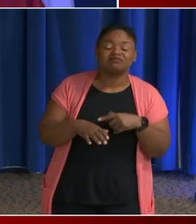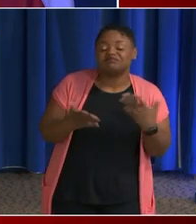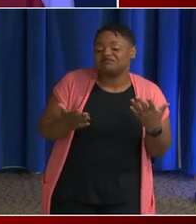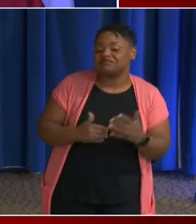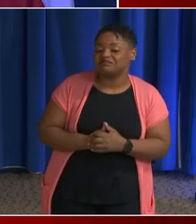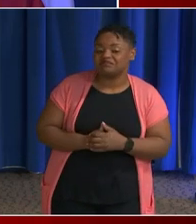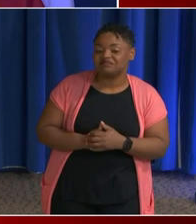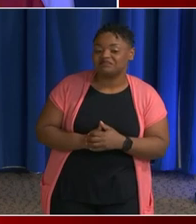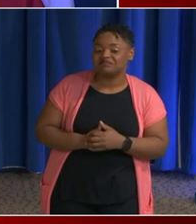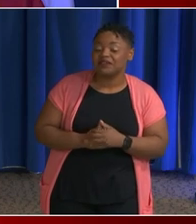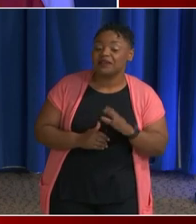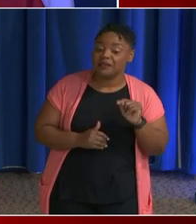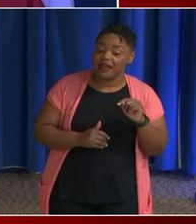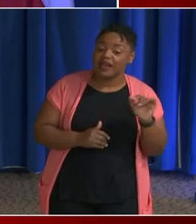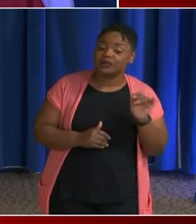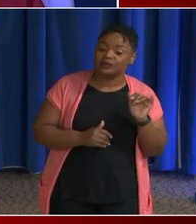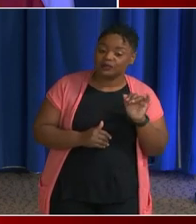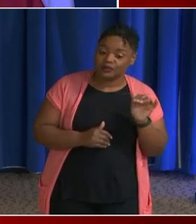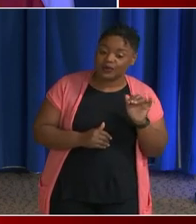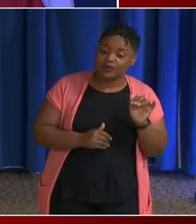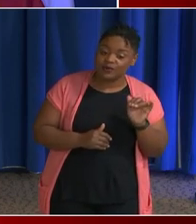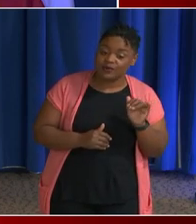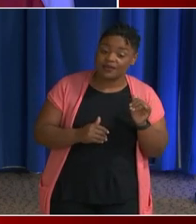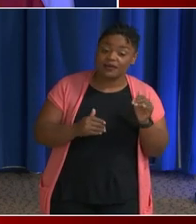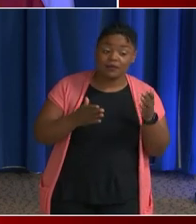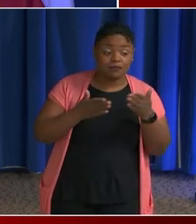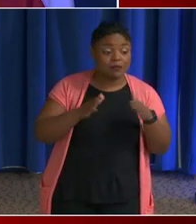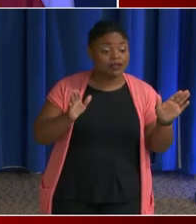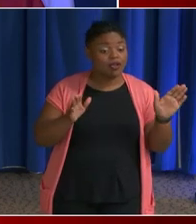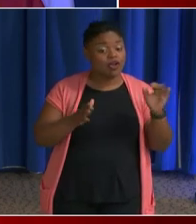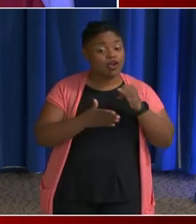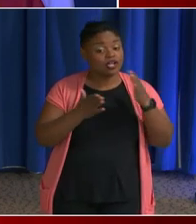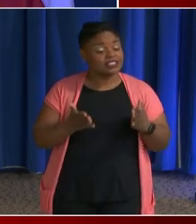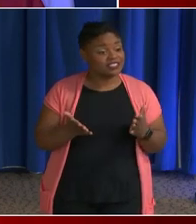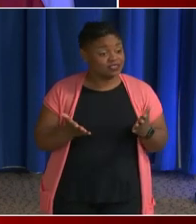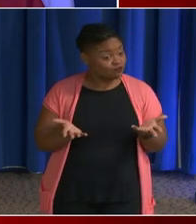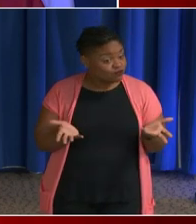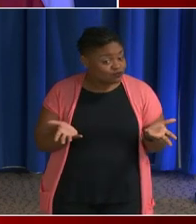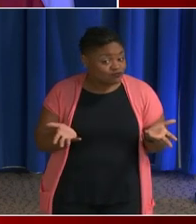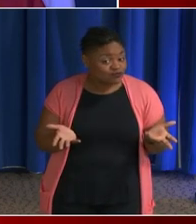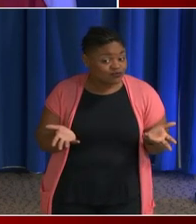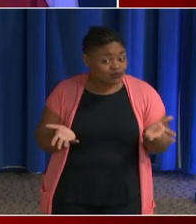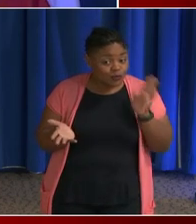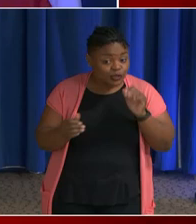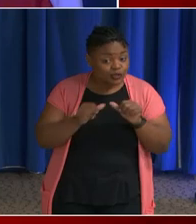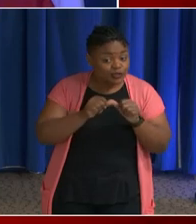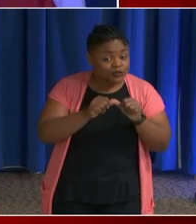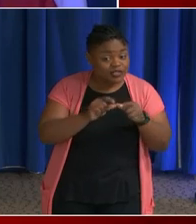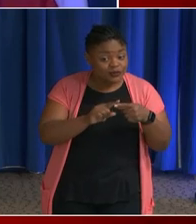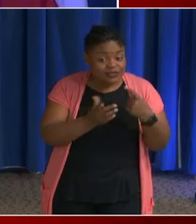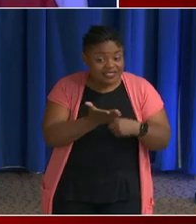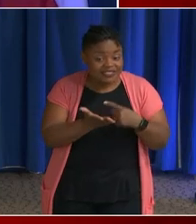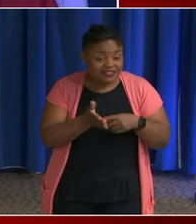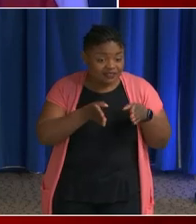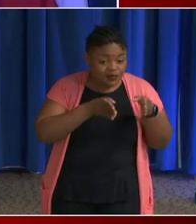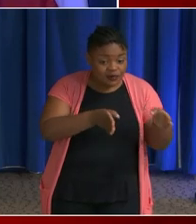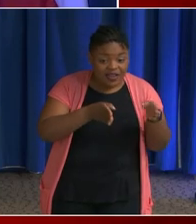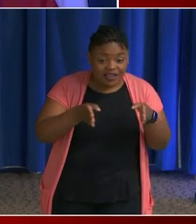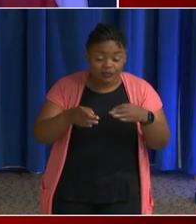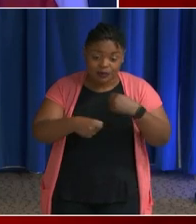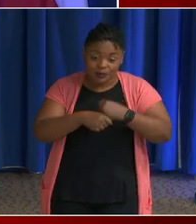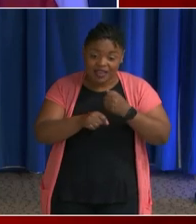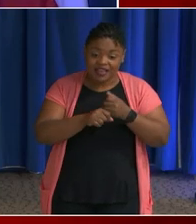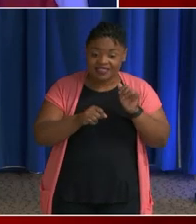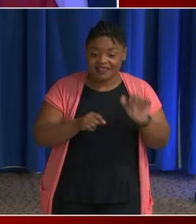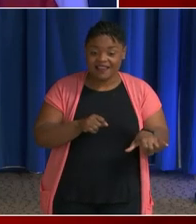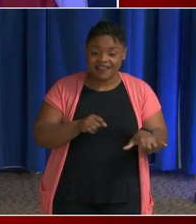other public art, it stays. And so we will continue to talk about ways to make that a part of